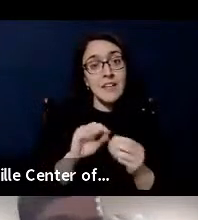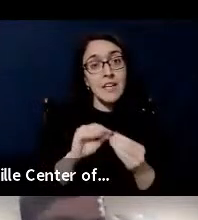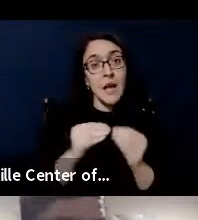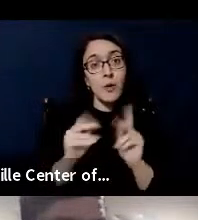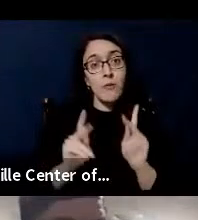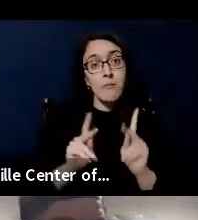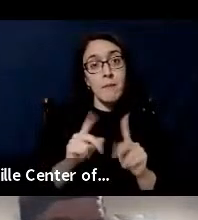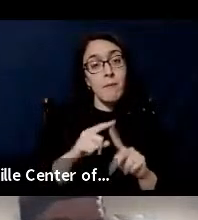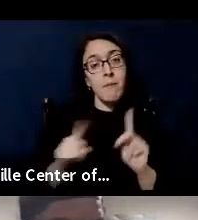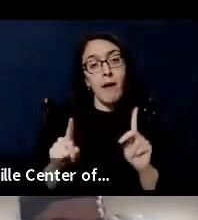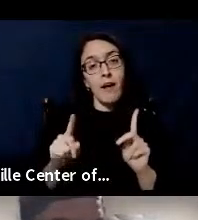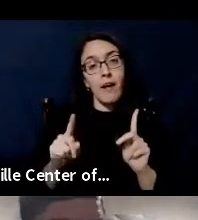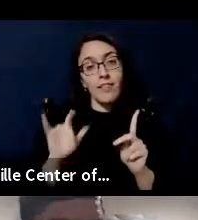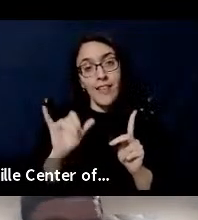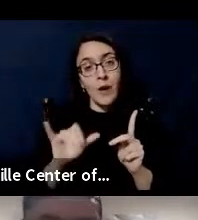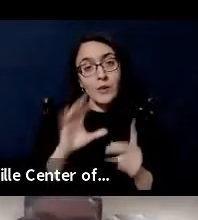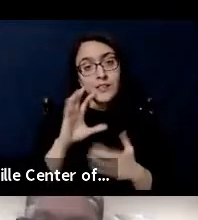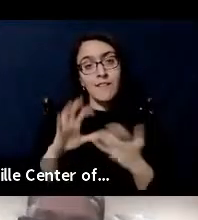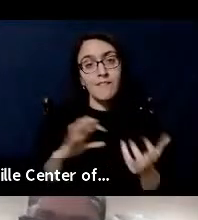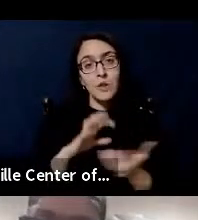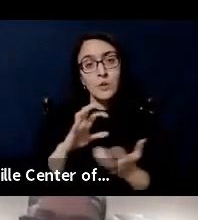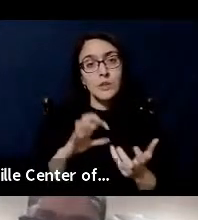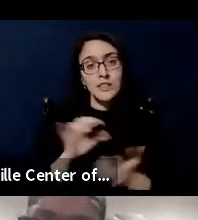and confusing too.